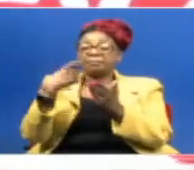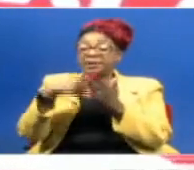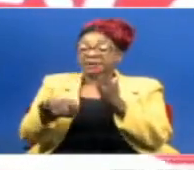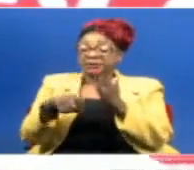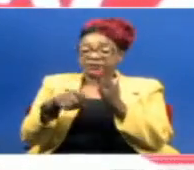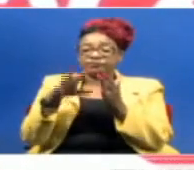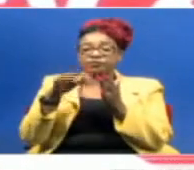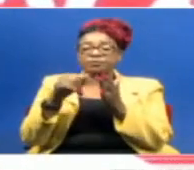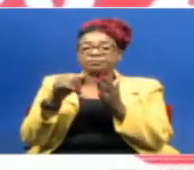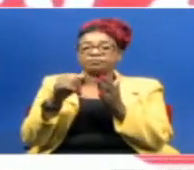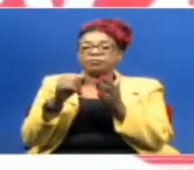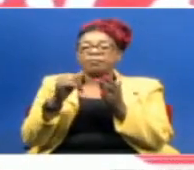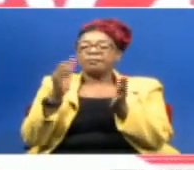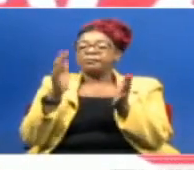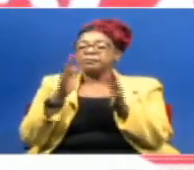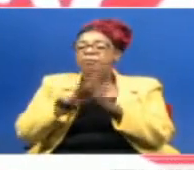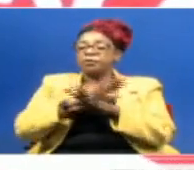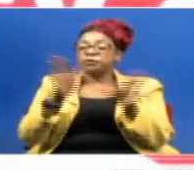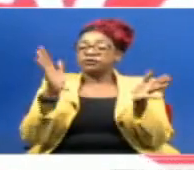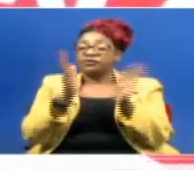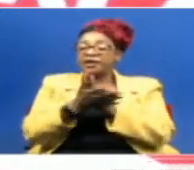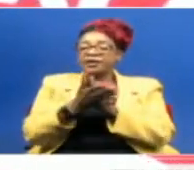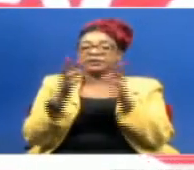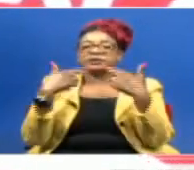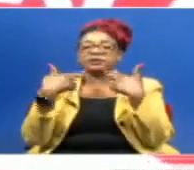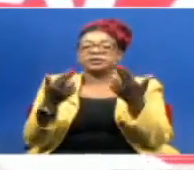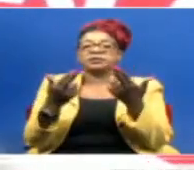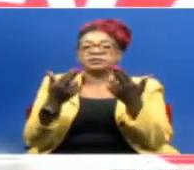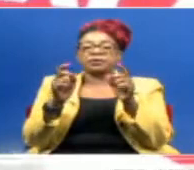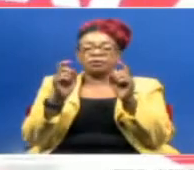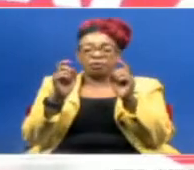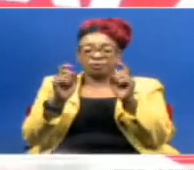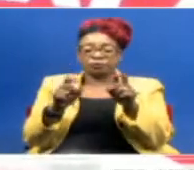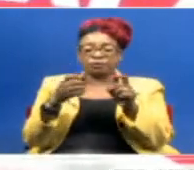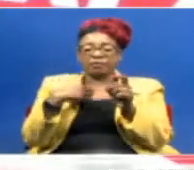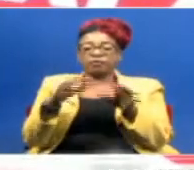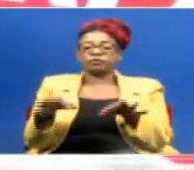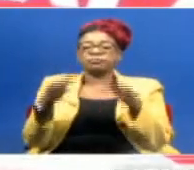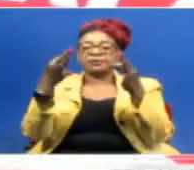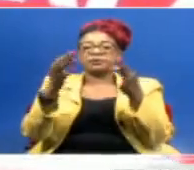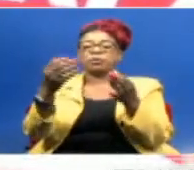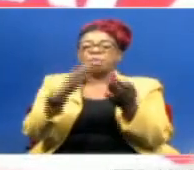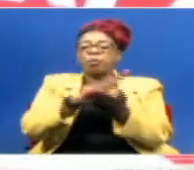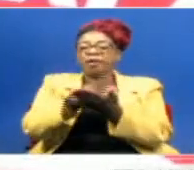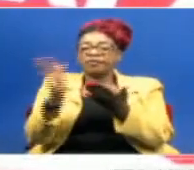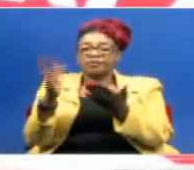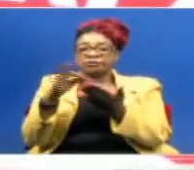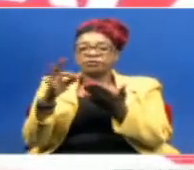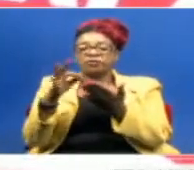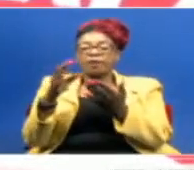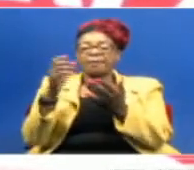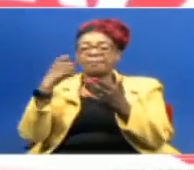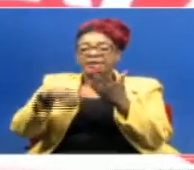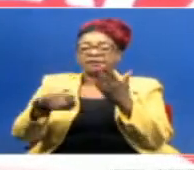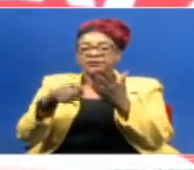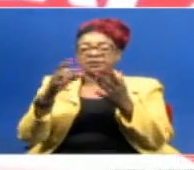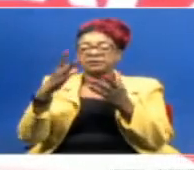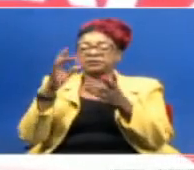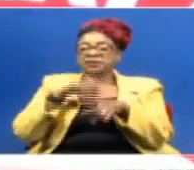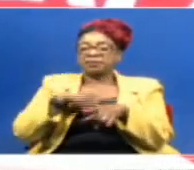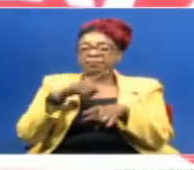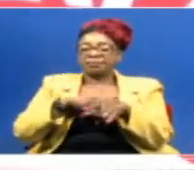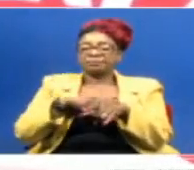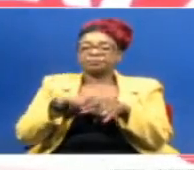of returns, you are entitled to an automatic waiver of penalties and interest once you have filed your